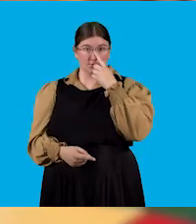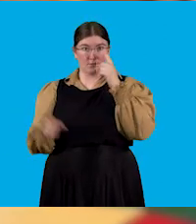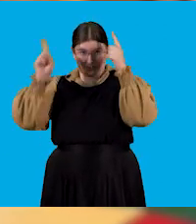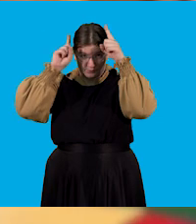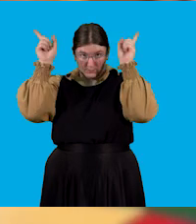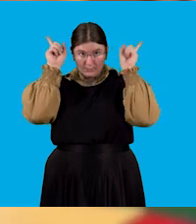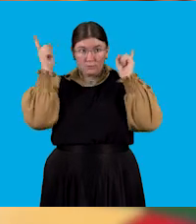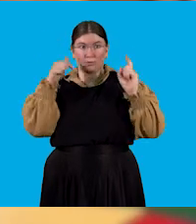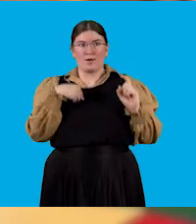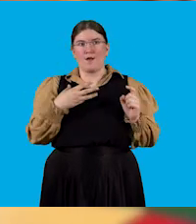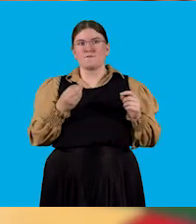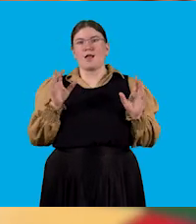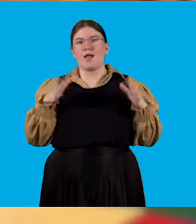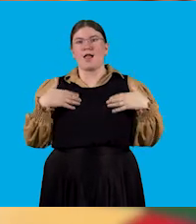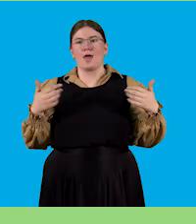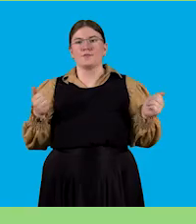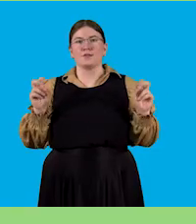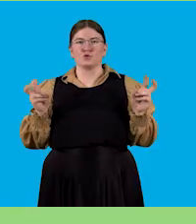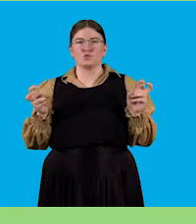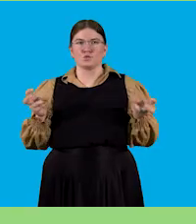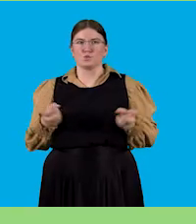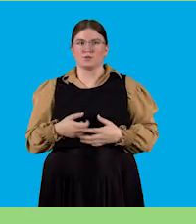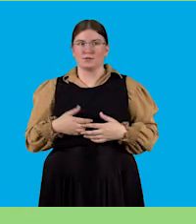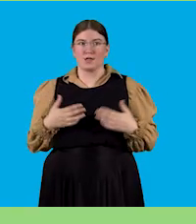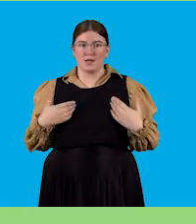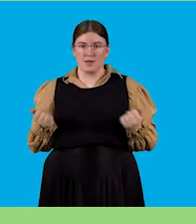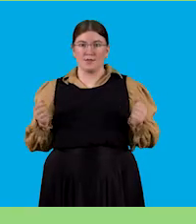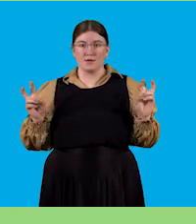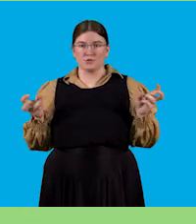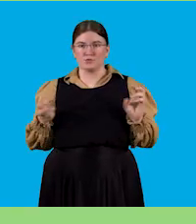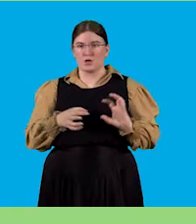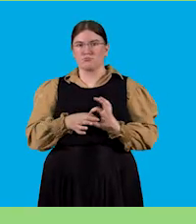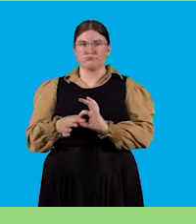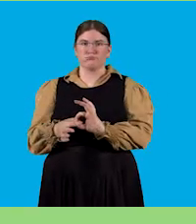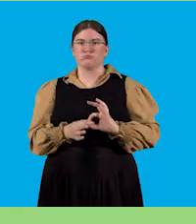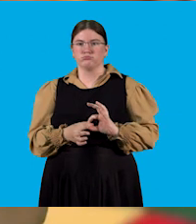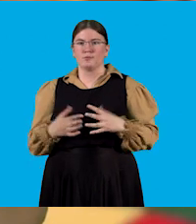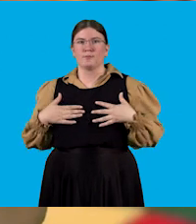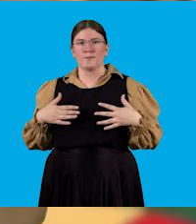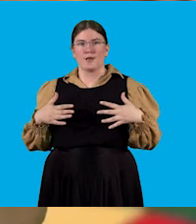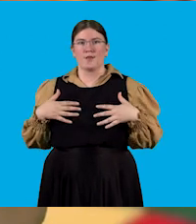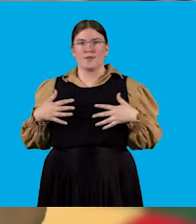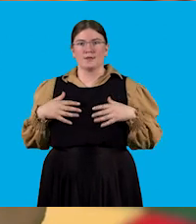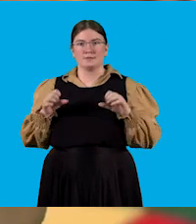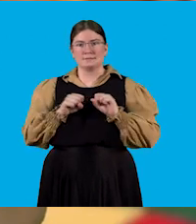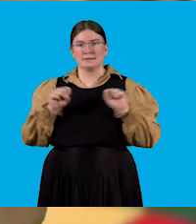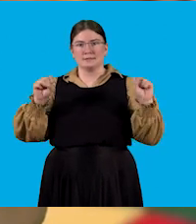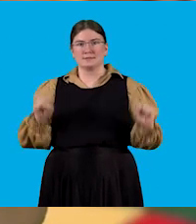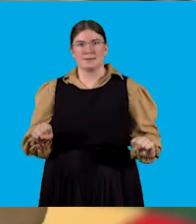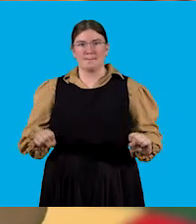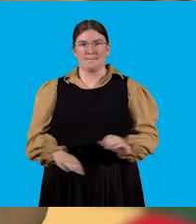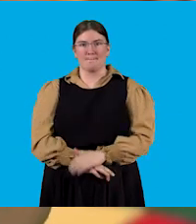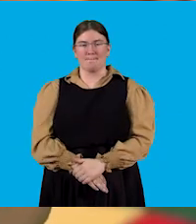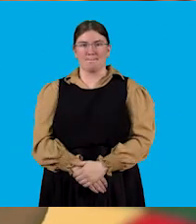Lastly, on our concept map, we have health issues. We will be looking at health issues related to the